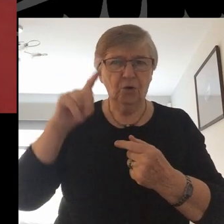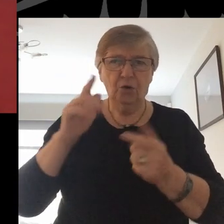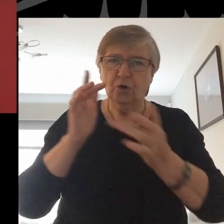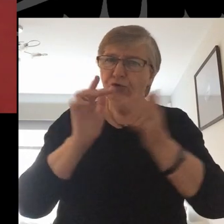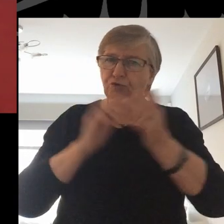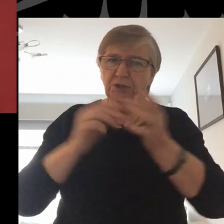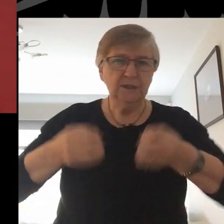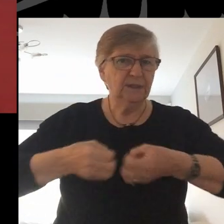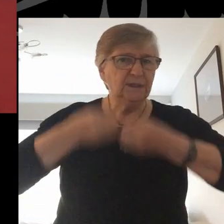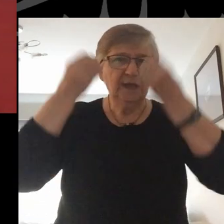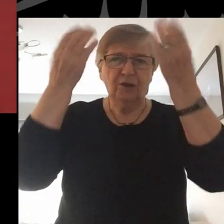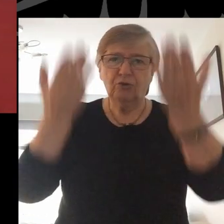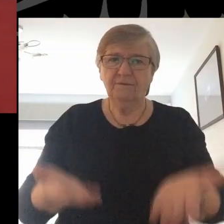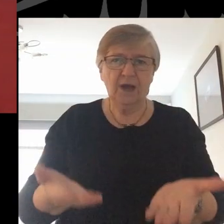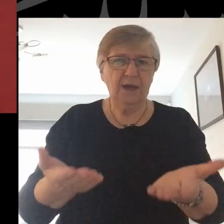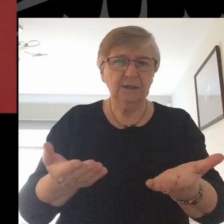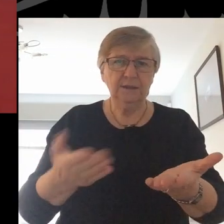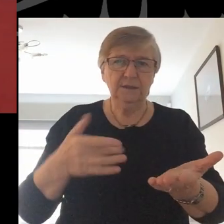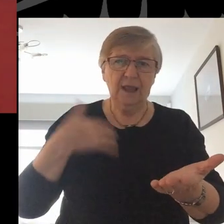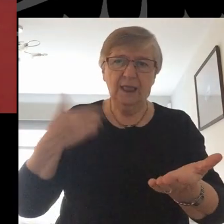sacrifice of Jesus on the cross.